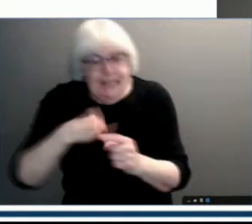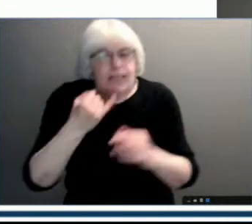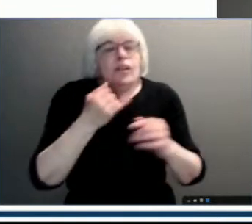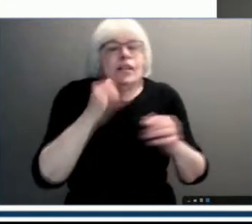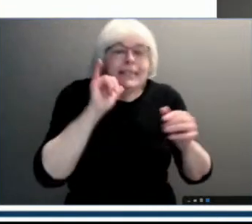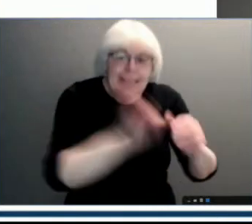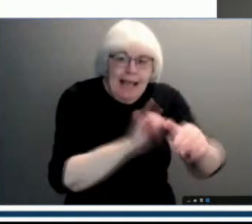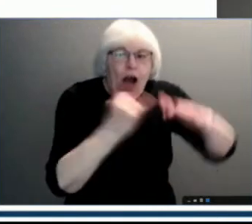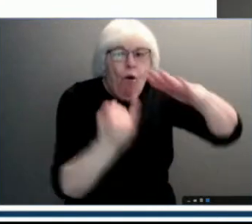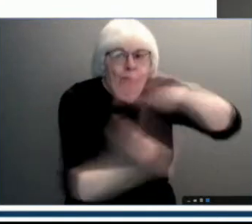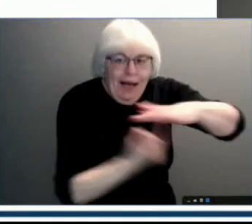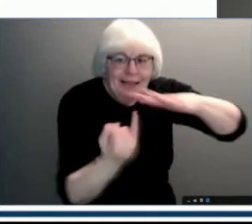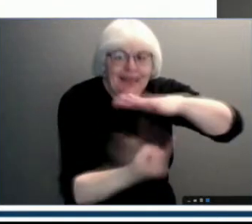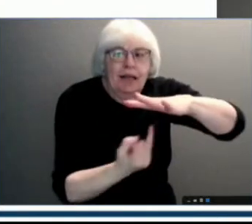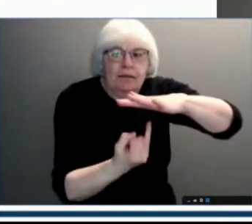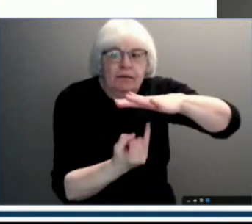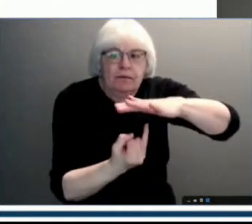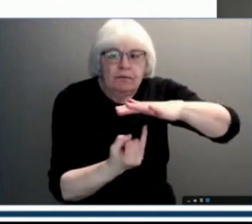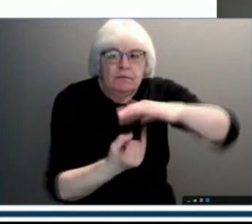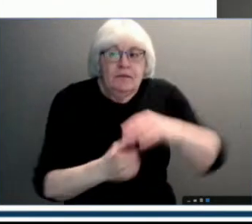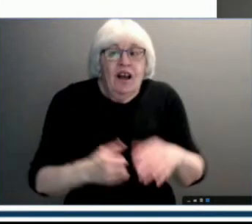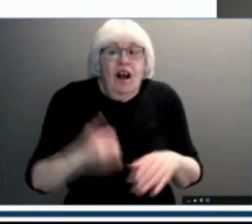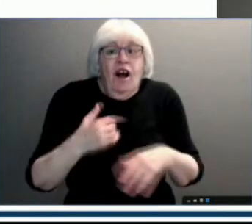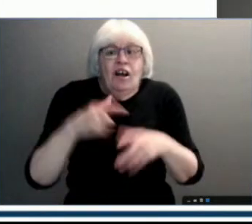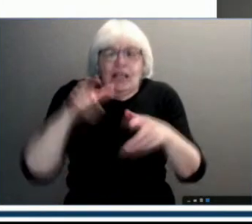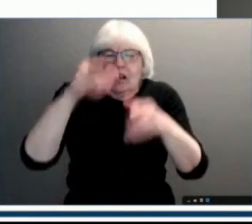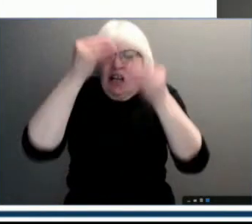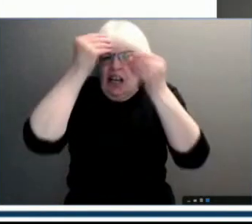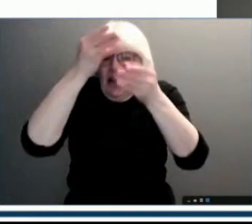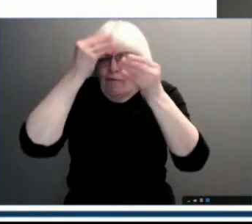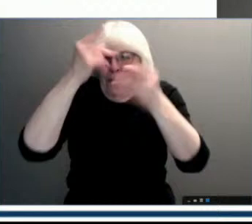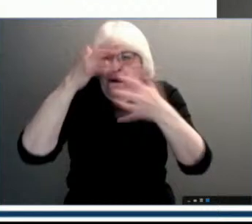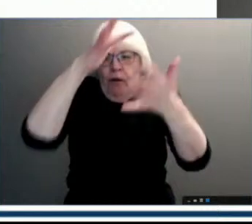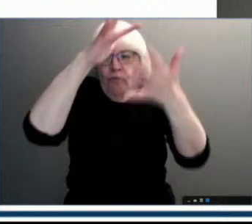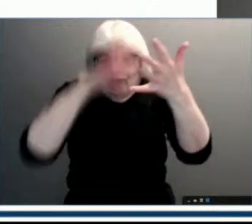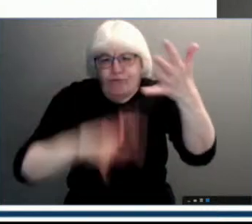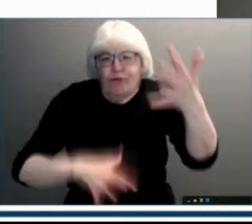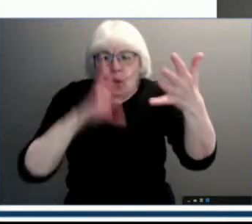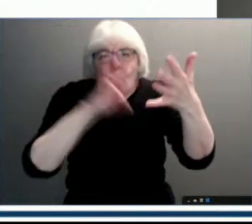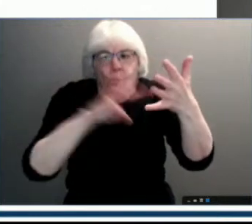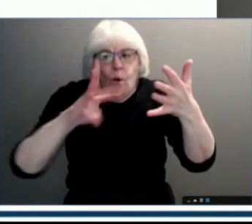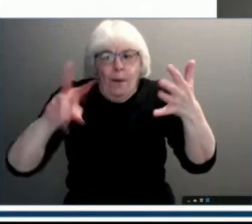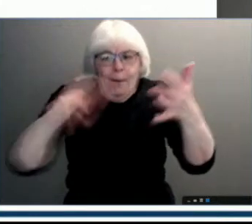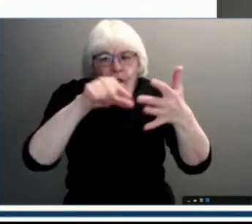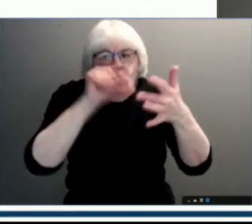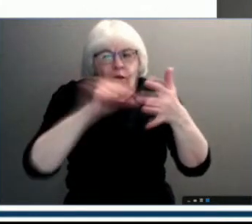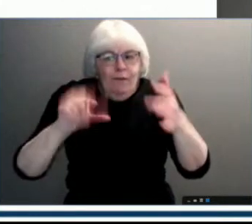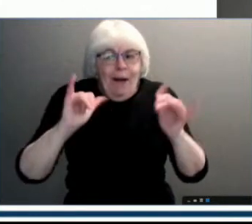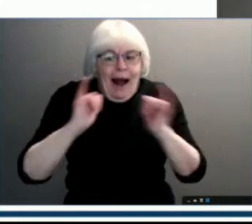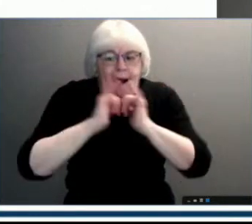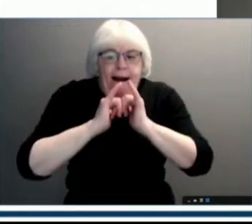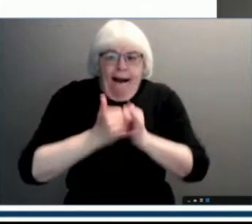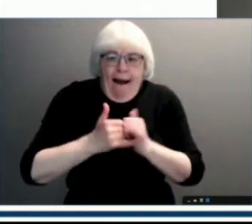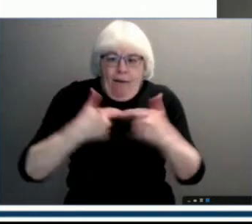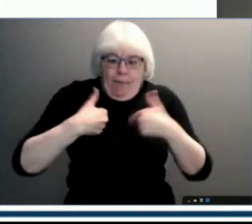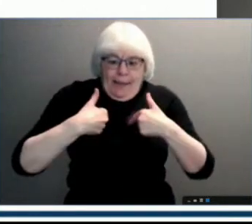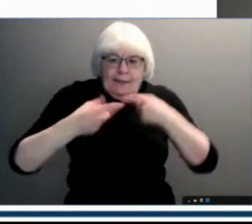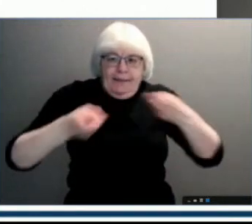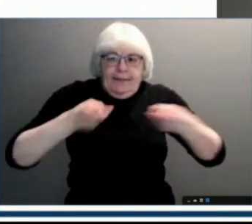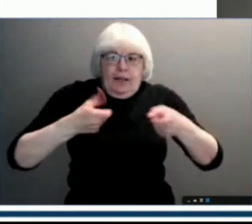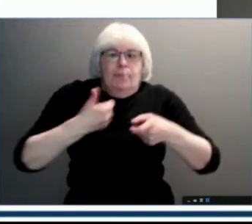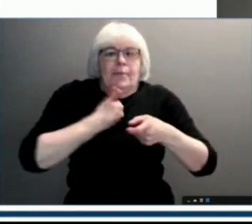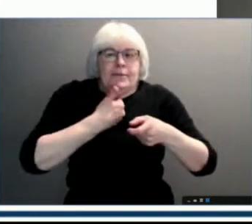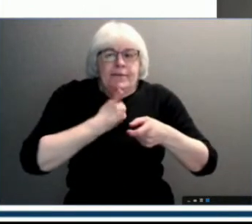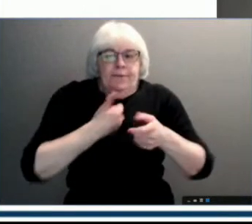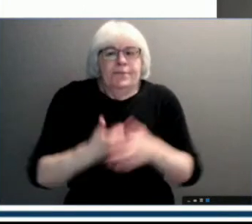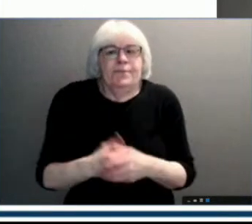and the Nova Scotia Health Authority, all the details about self-management. We'll likely never go back to managing cases the way we did